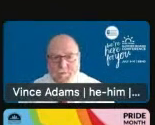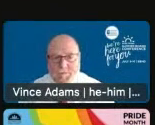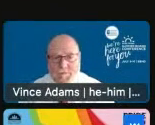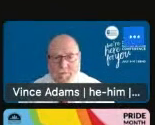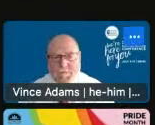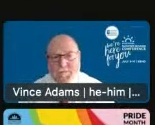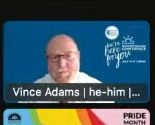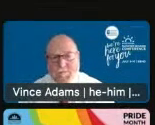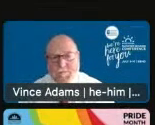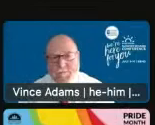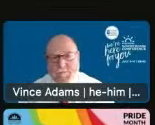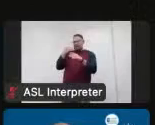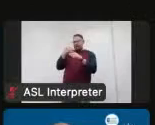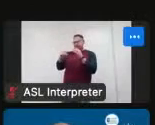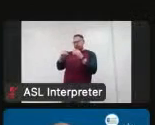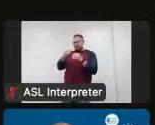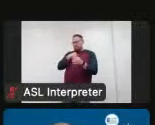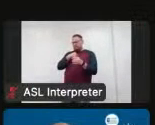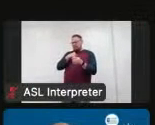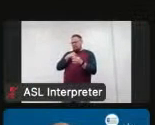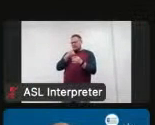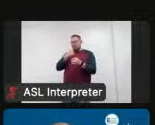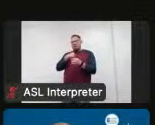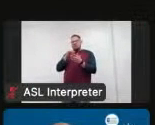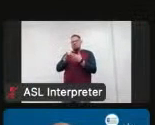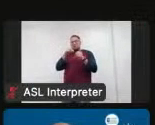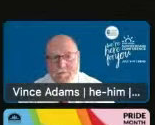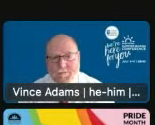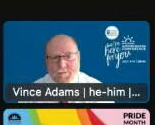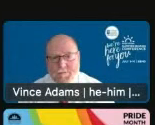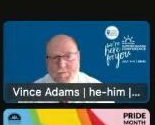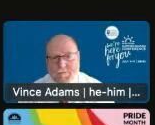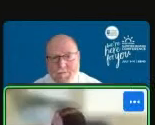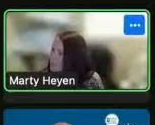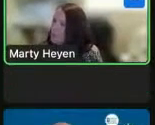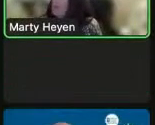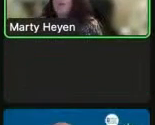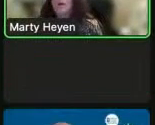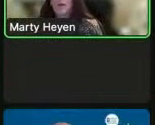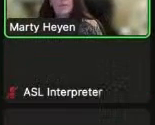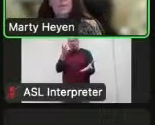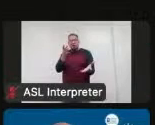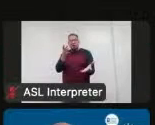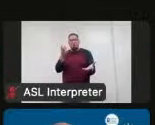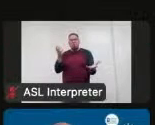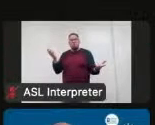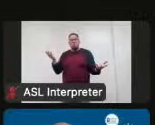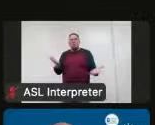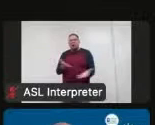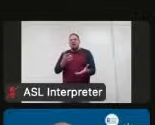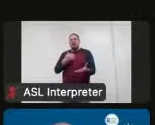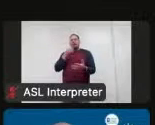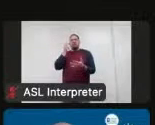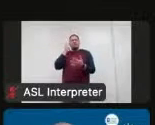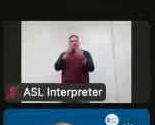and tell me they were horrified by what they saw. I've seen leadership